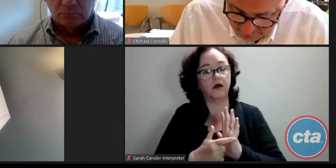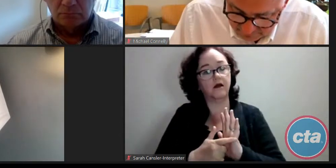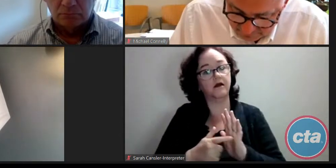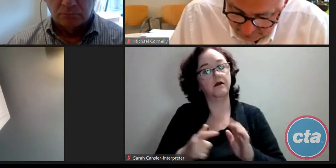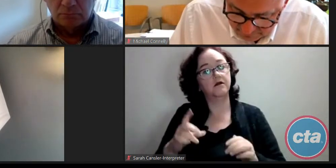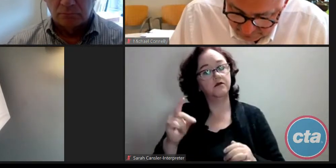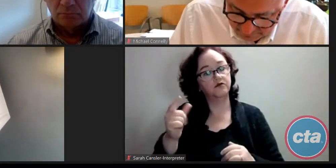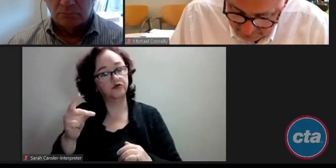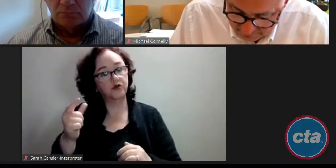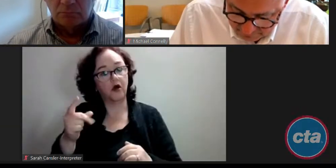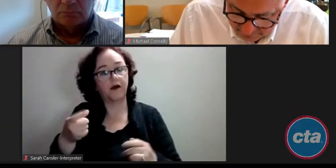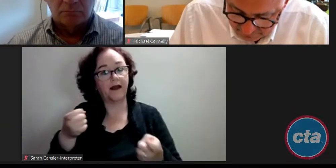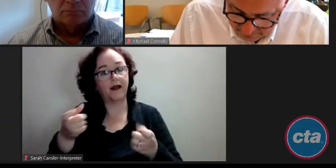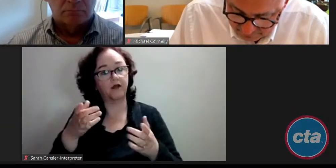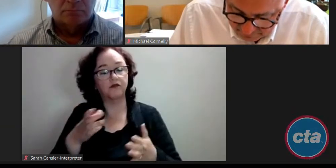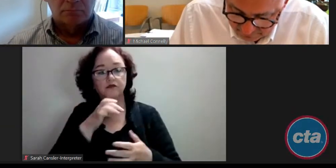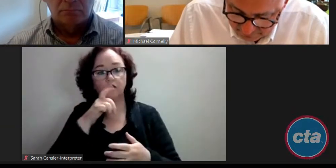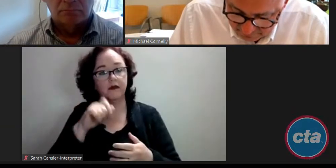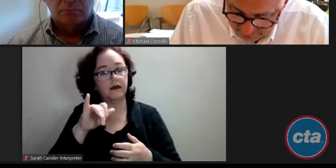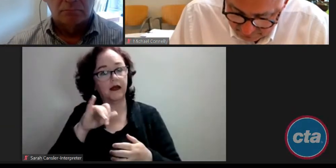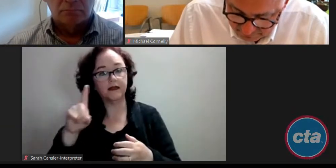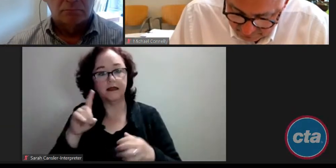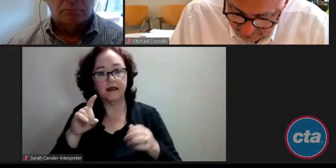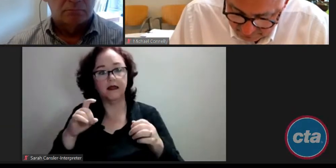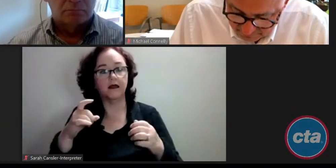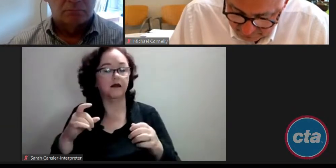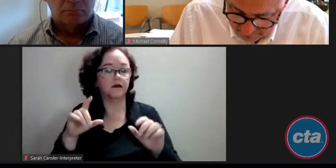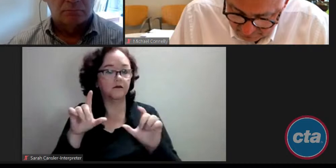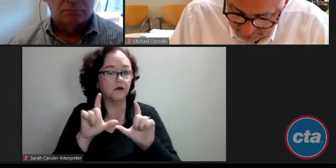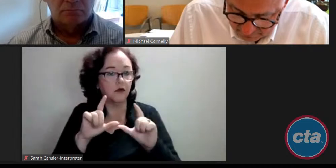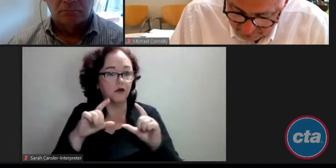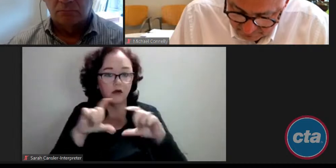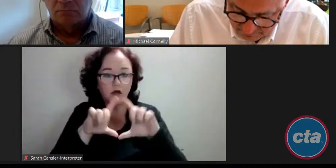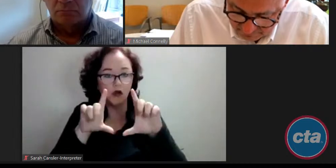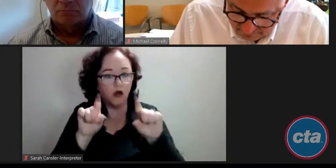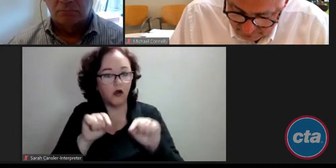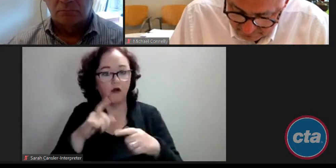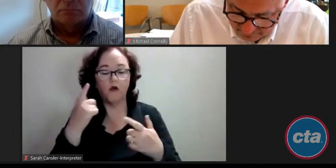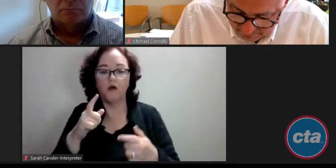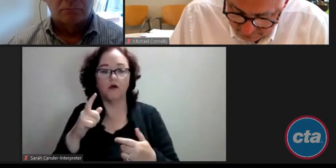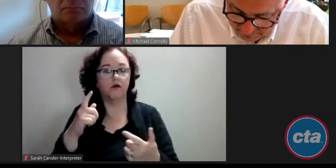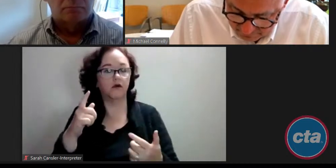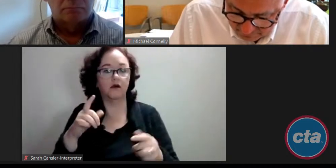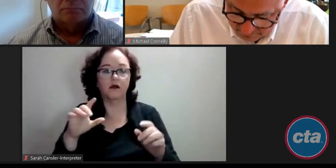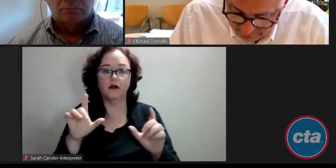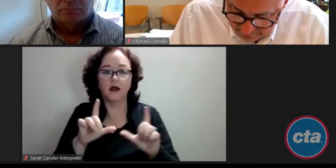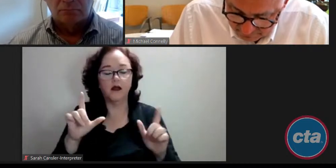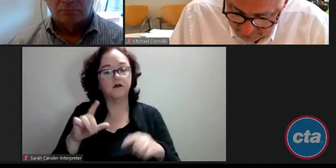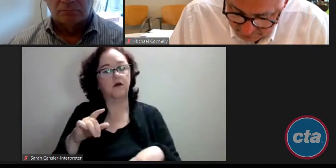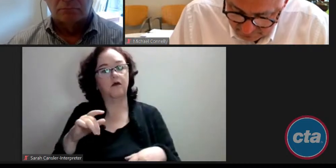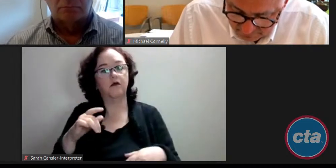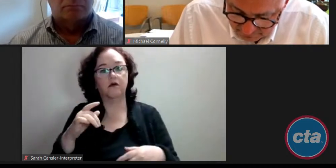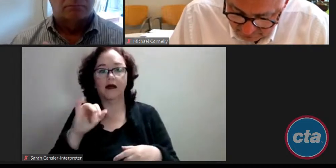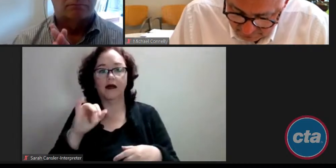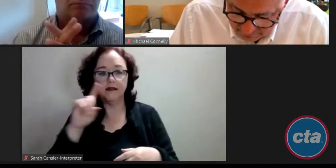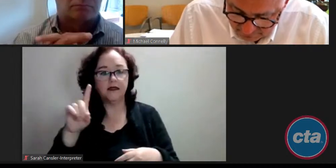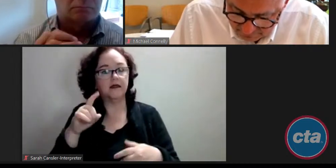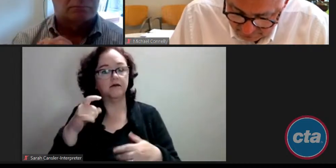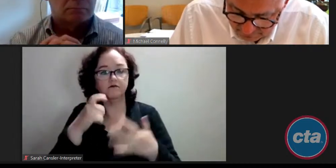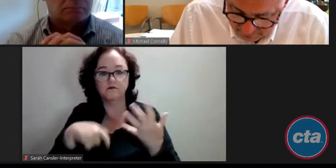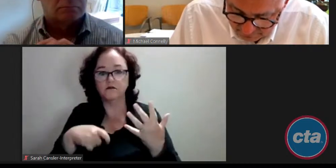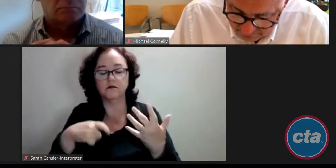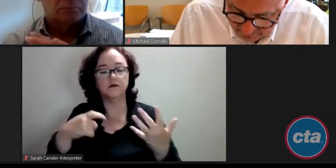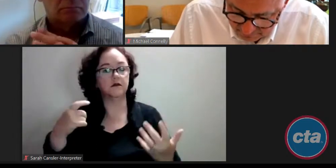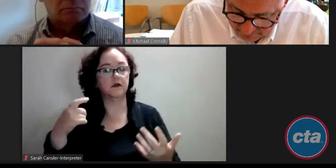not need an ID card or cage for their animal to be able to ride the bus. Like everyone else, this is an ongoing issue that